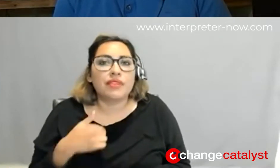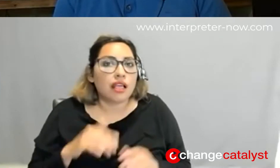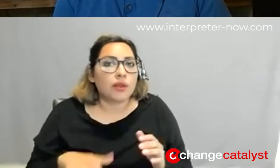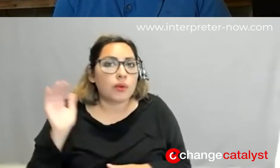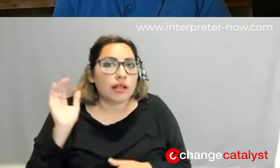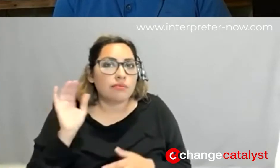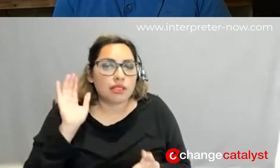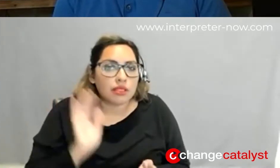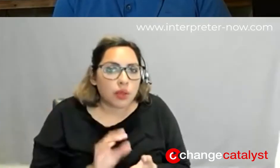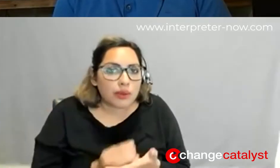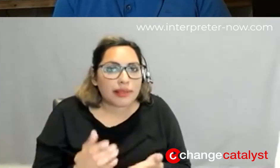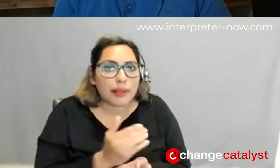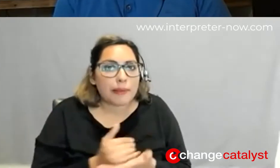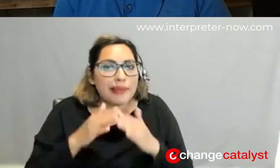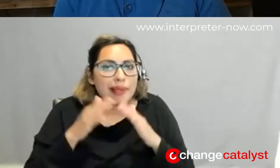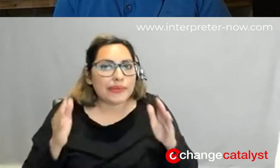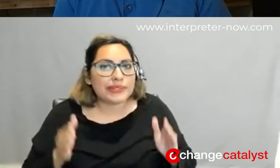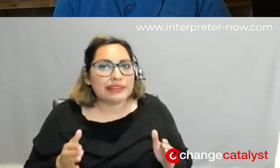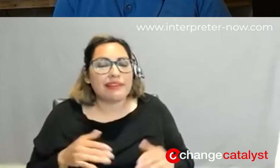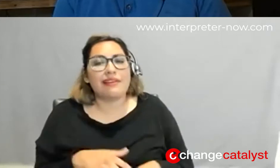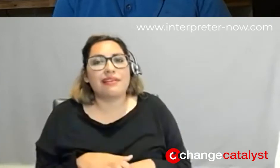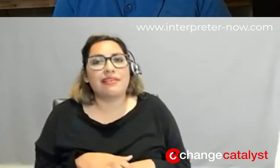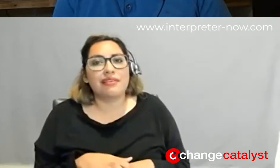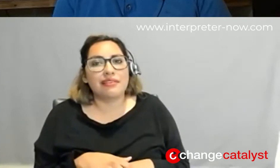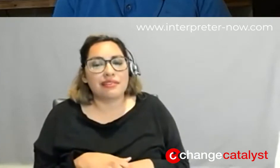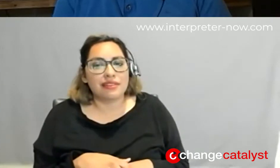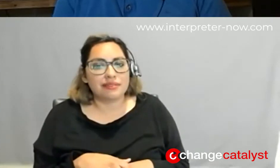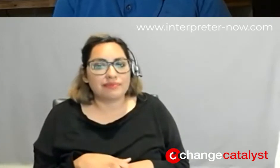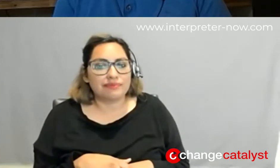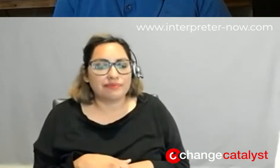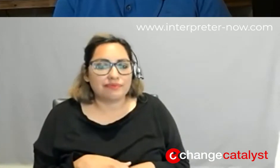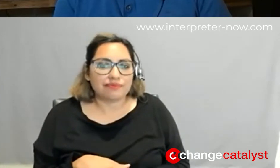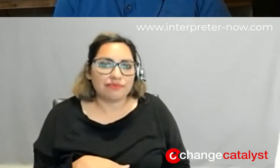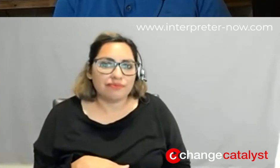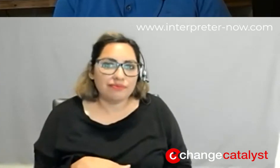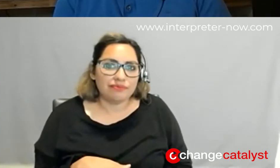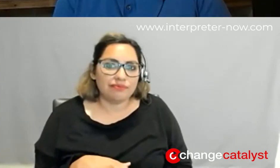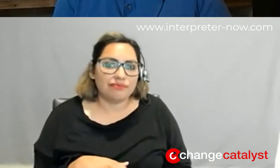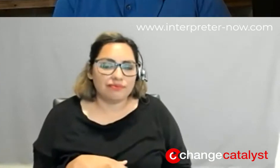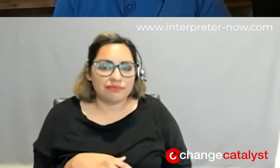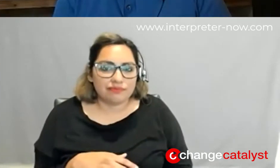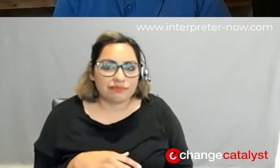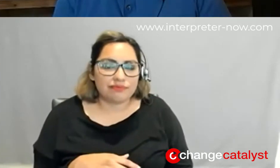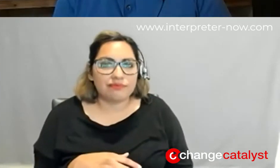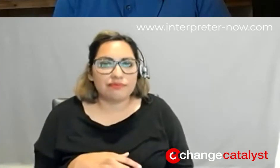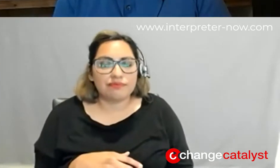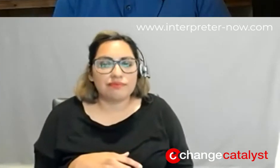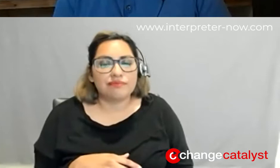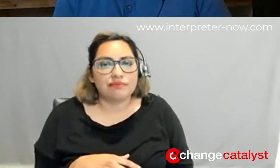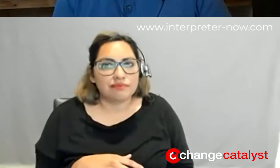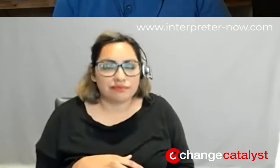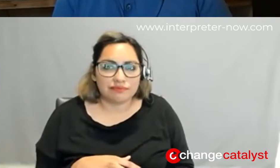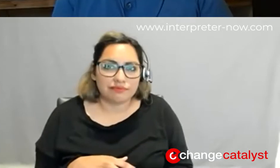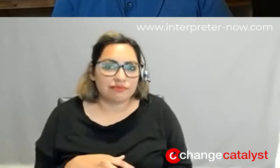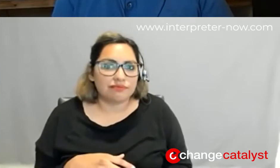low-income housing, and a picture that was not encouraging for me to really